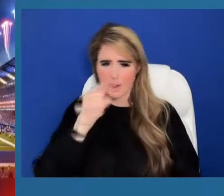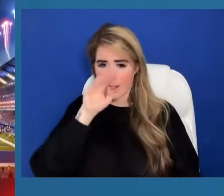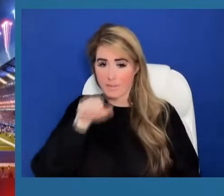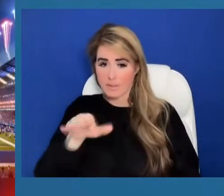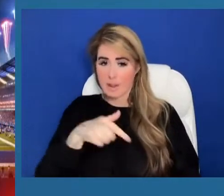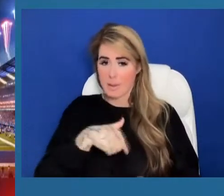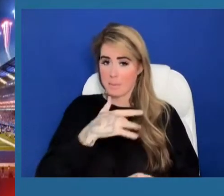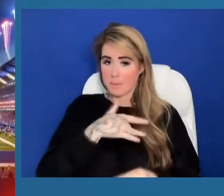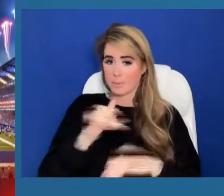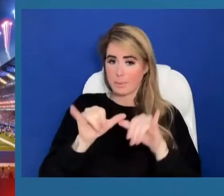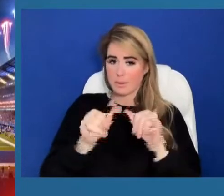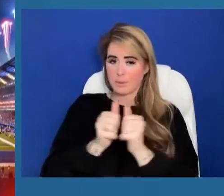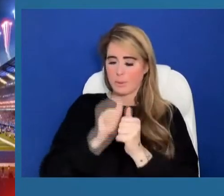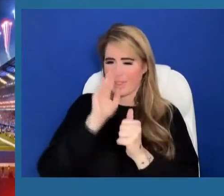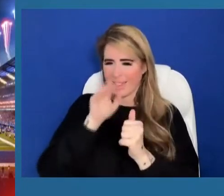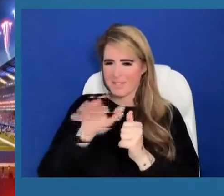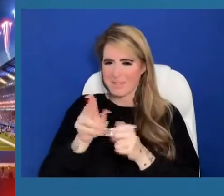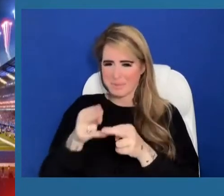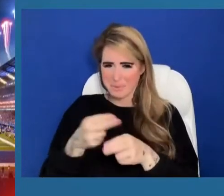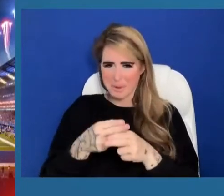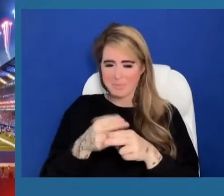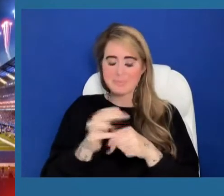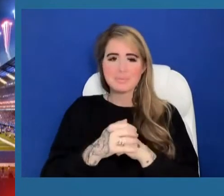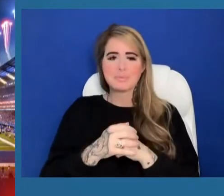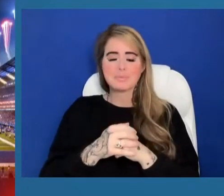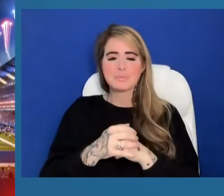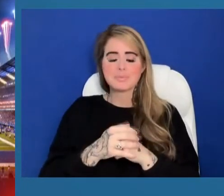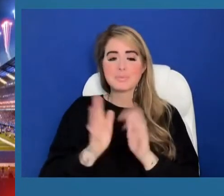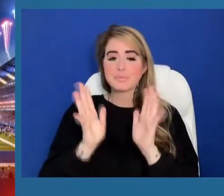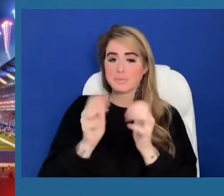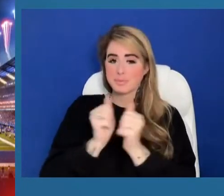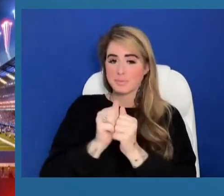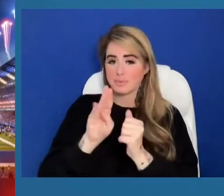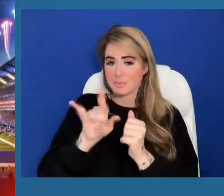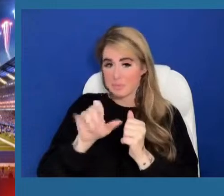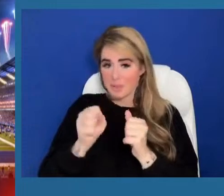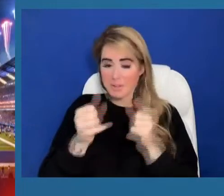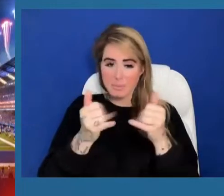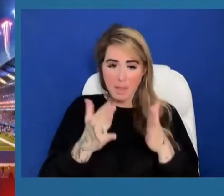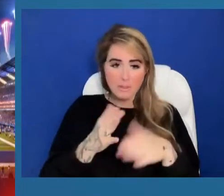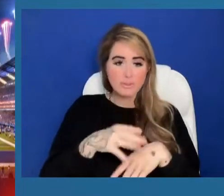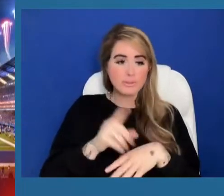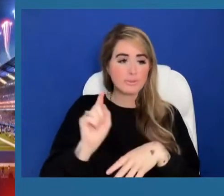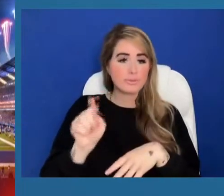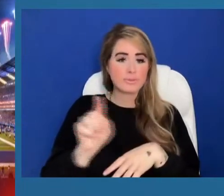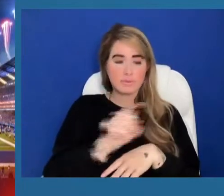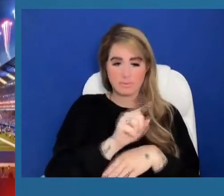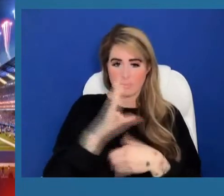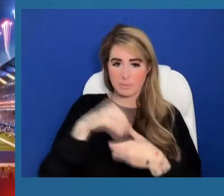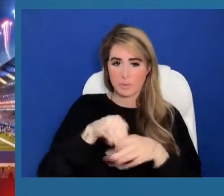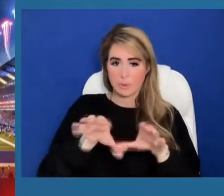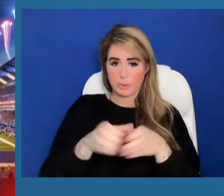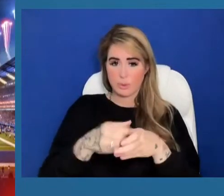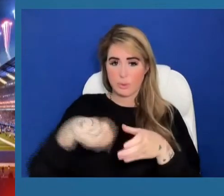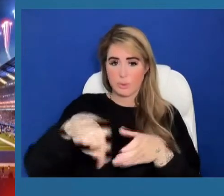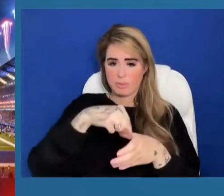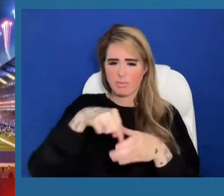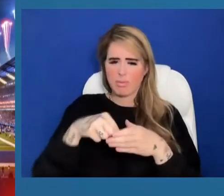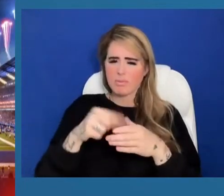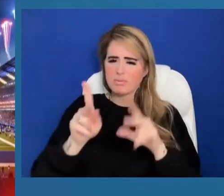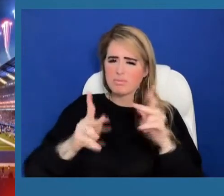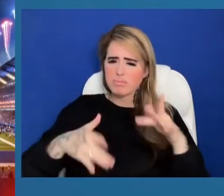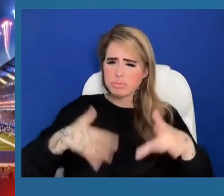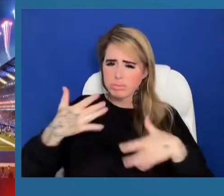in elephants. Talking to Bills players and members of Bills Mafia, people are ecstatic about this new